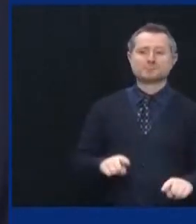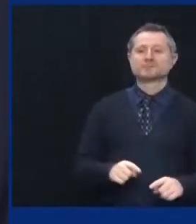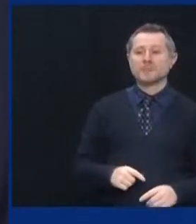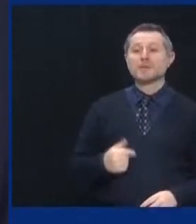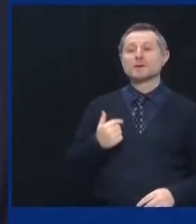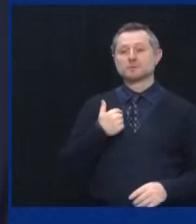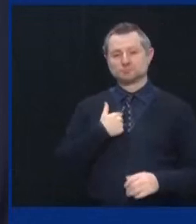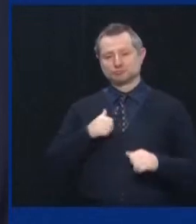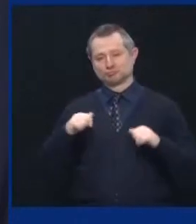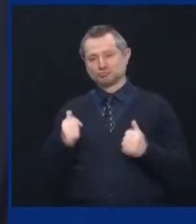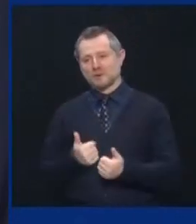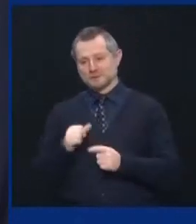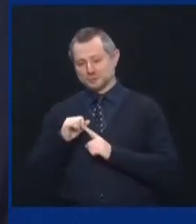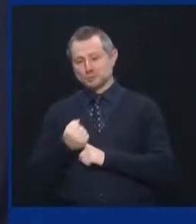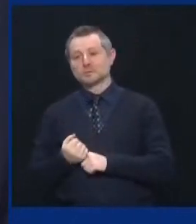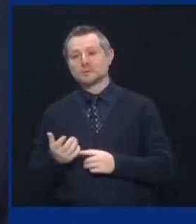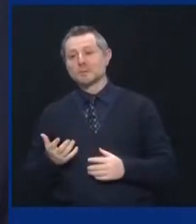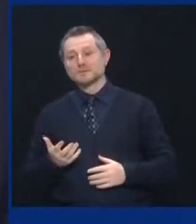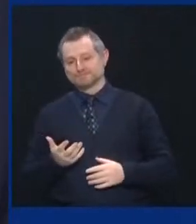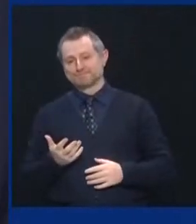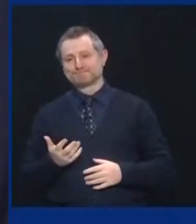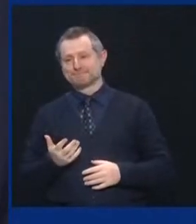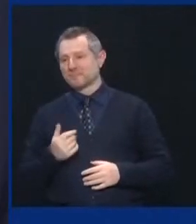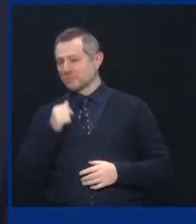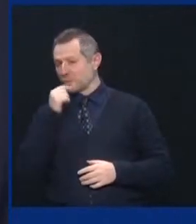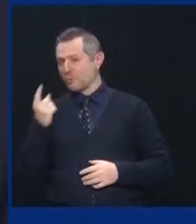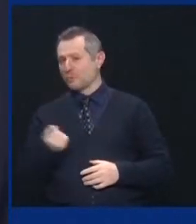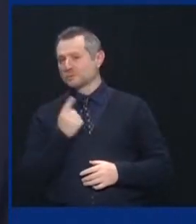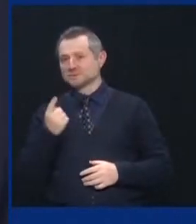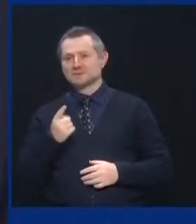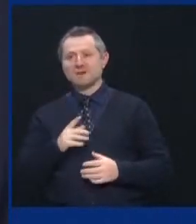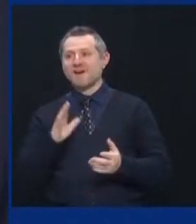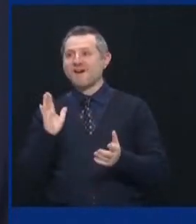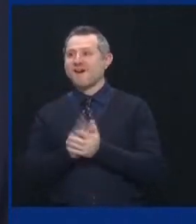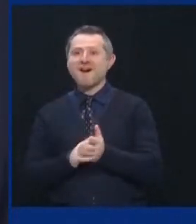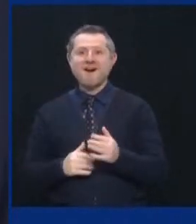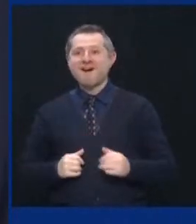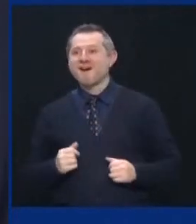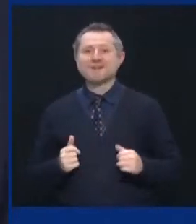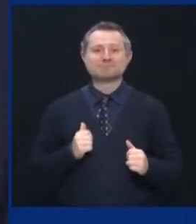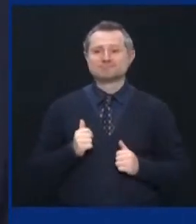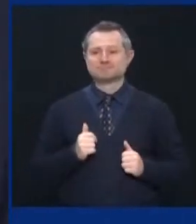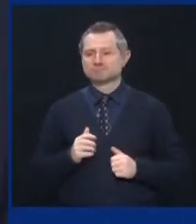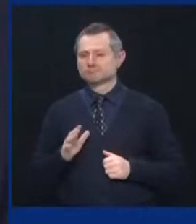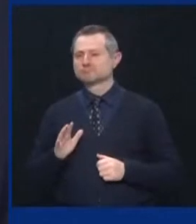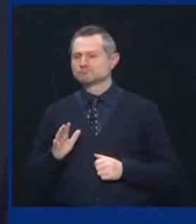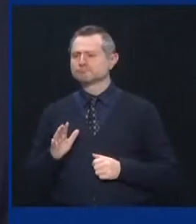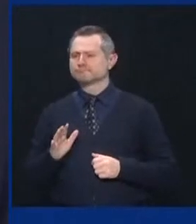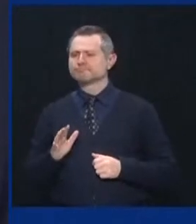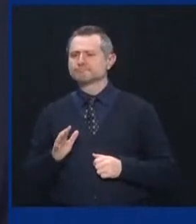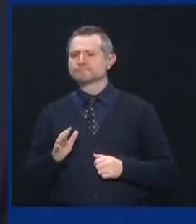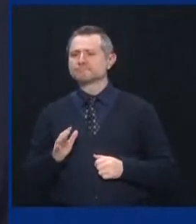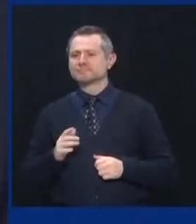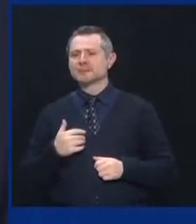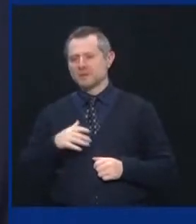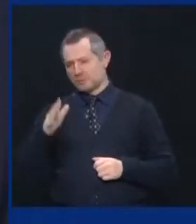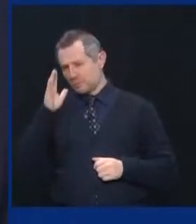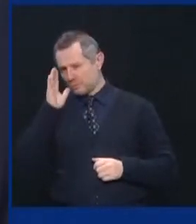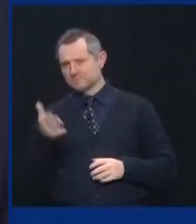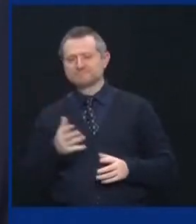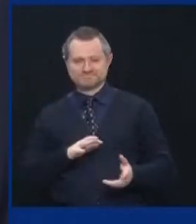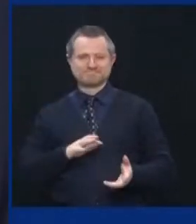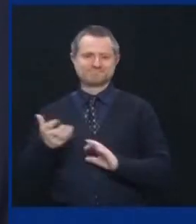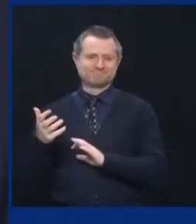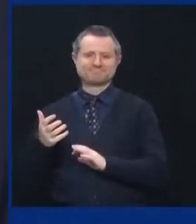situations. And you're going to be knocked on your rear end by life. It's inevitable. The